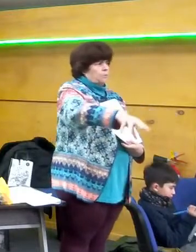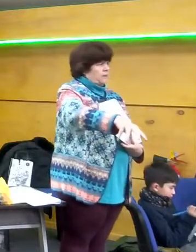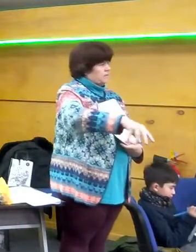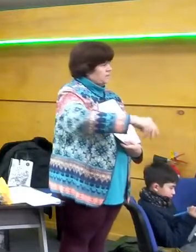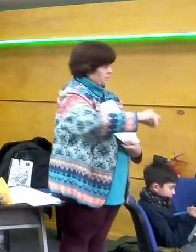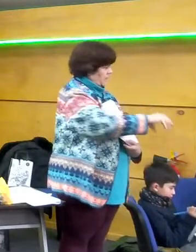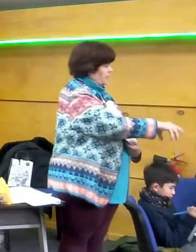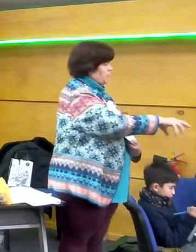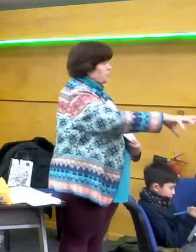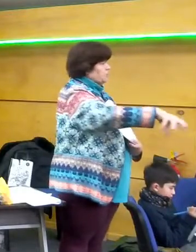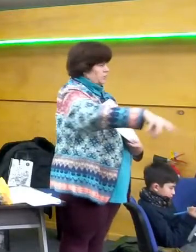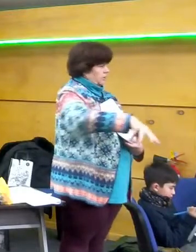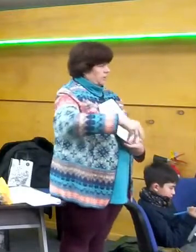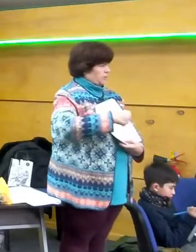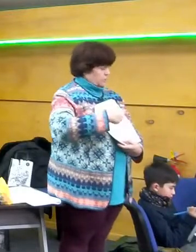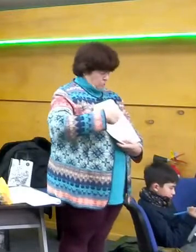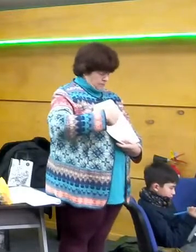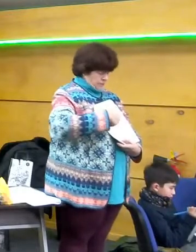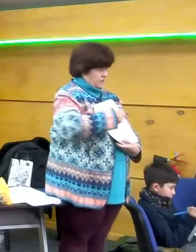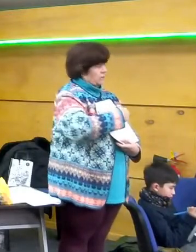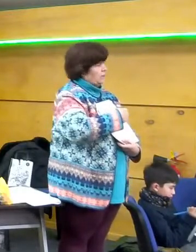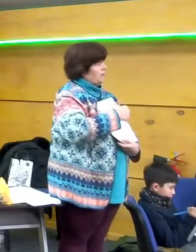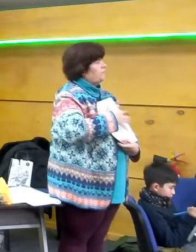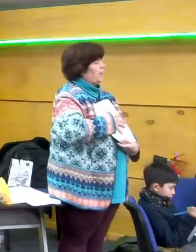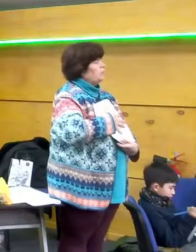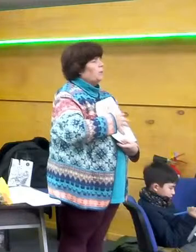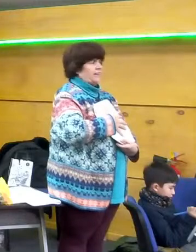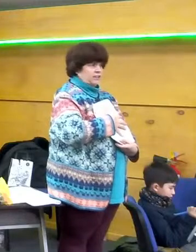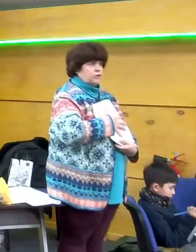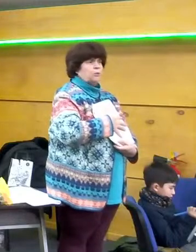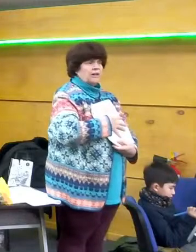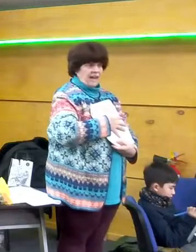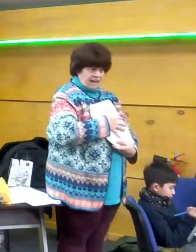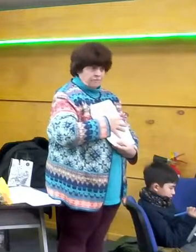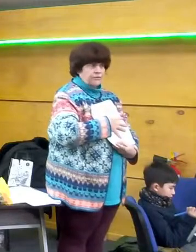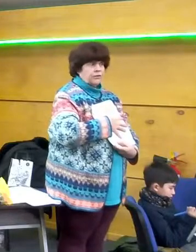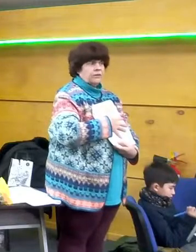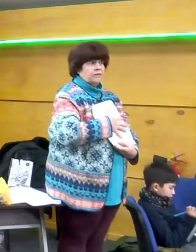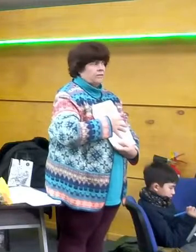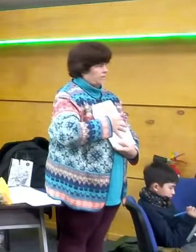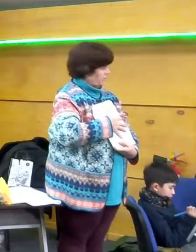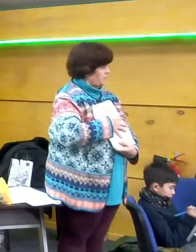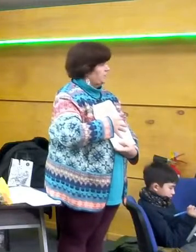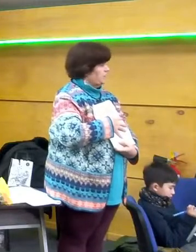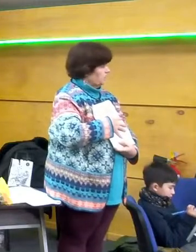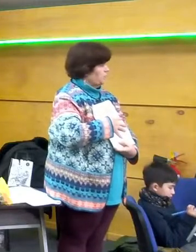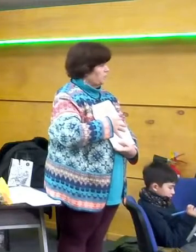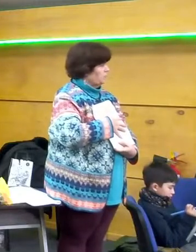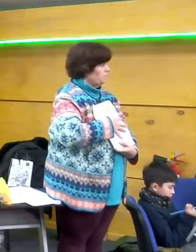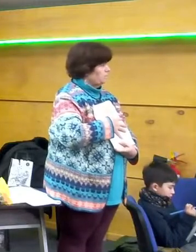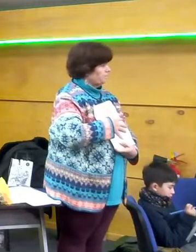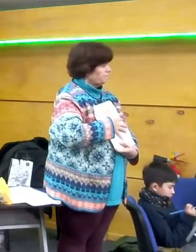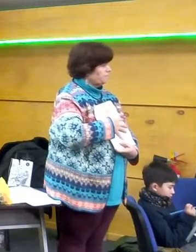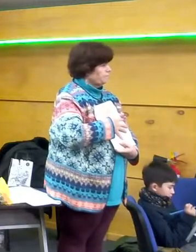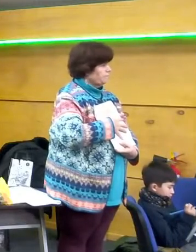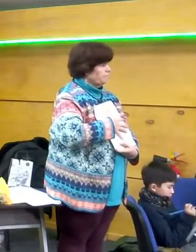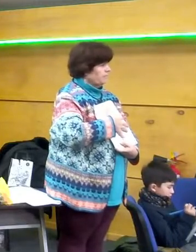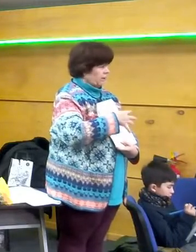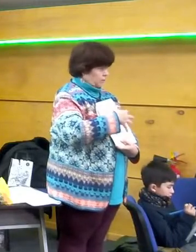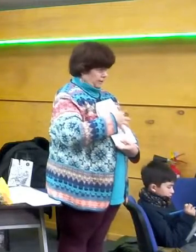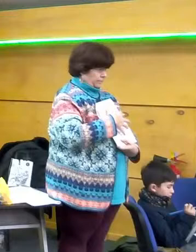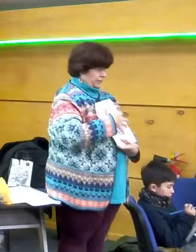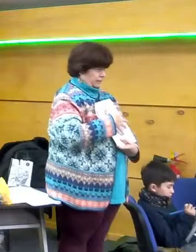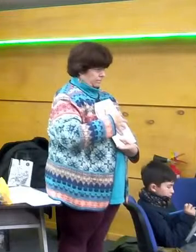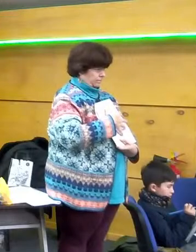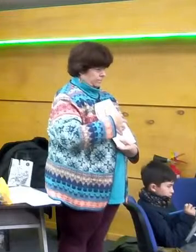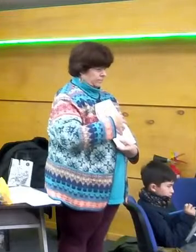your groupings, have each of the groups evaluate each one after they say their poem